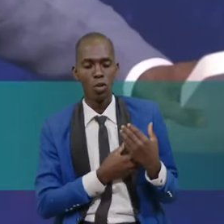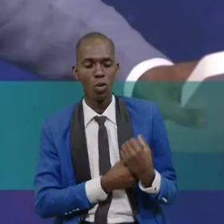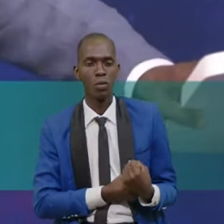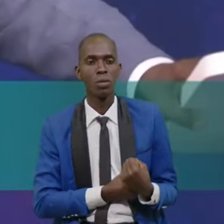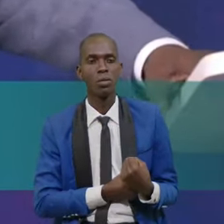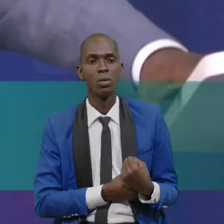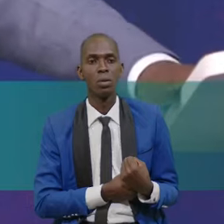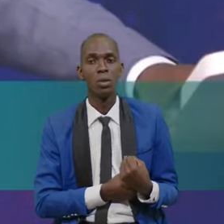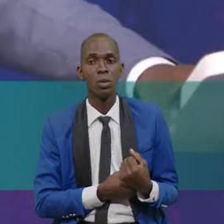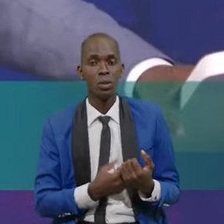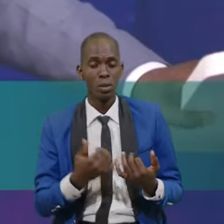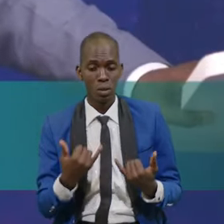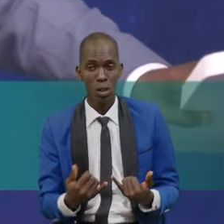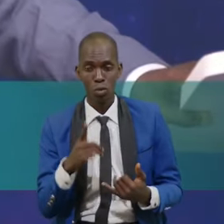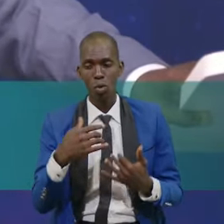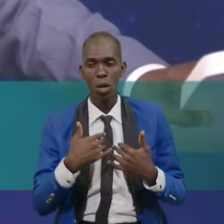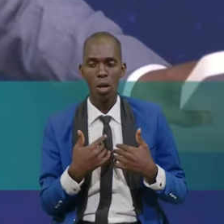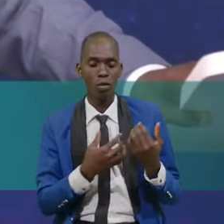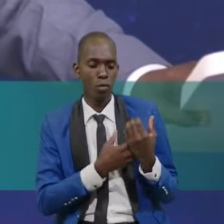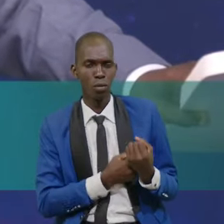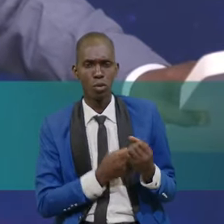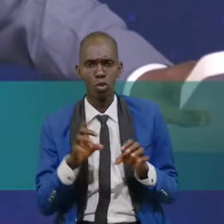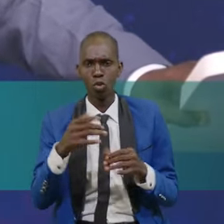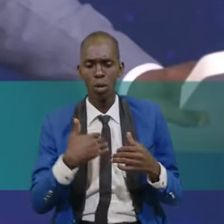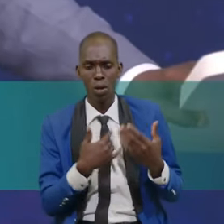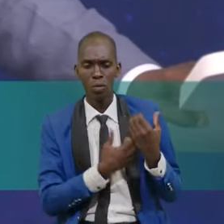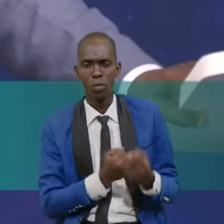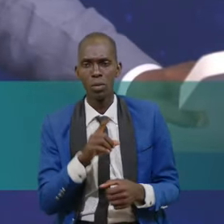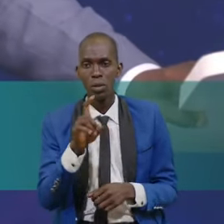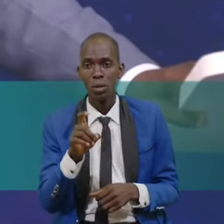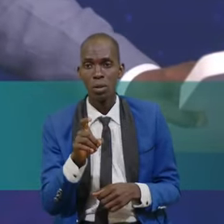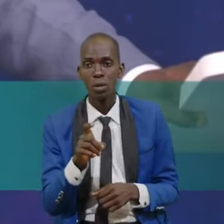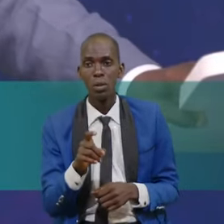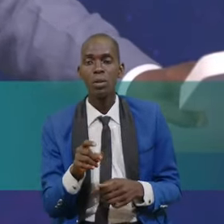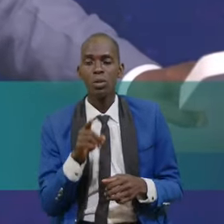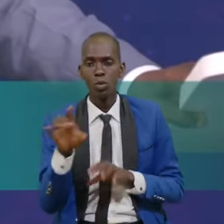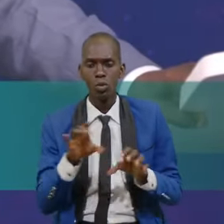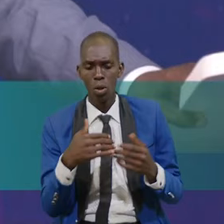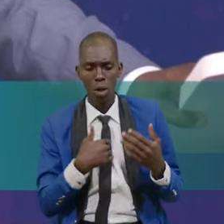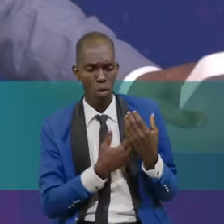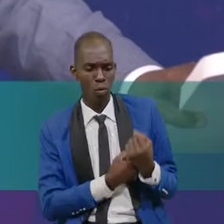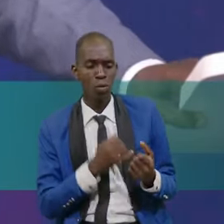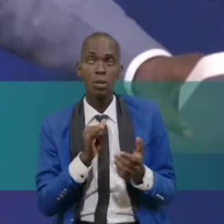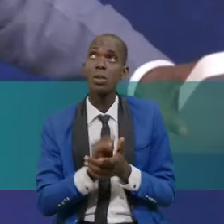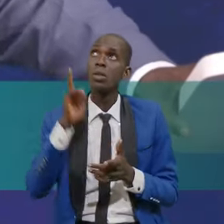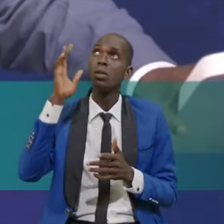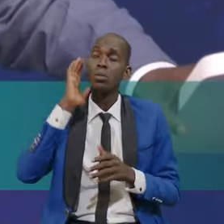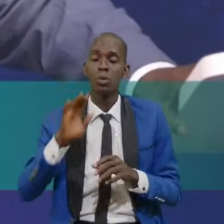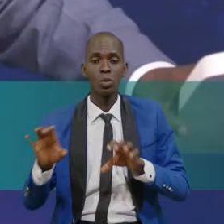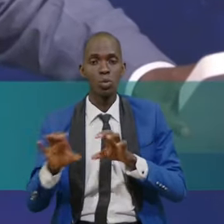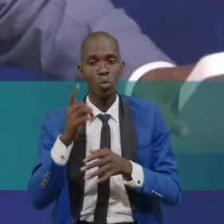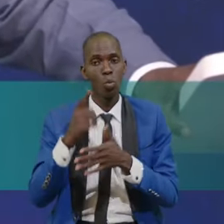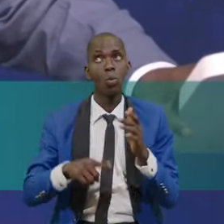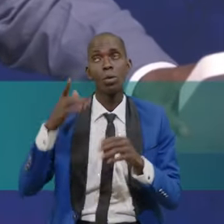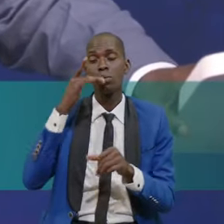Here now, you have confidence. Do you have confidence? Yes. That God will do what he said he will do? Do you have confidence